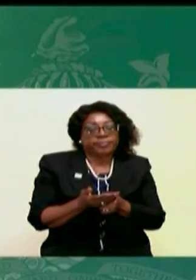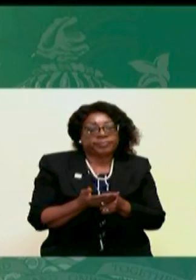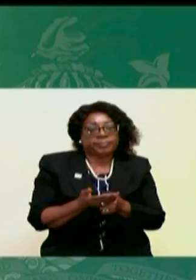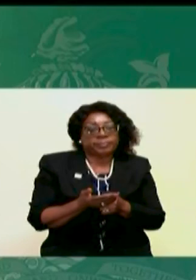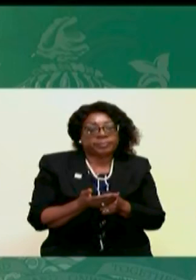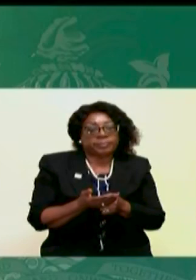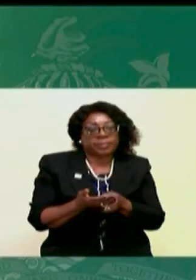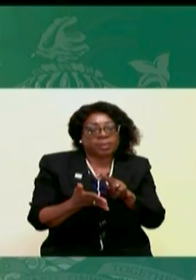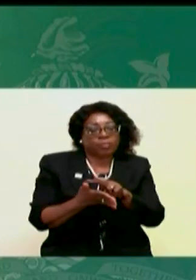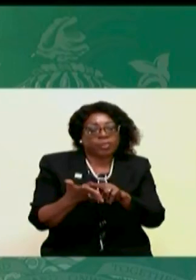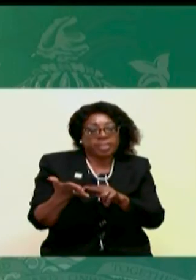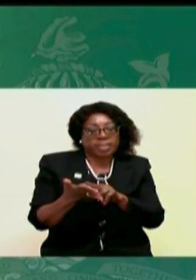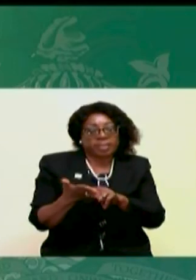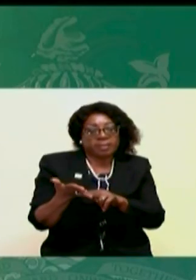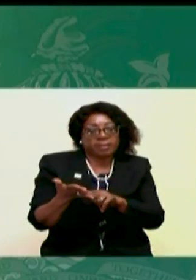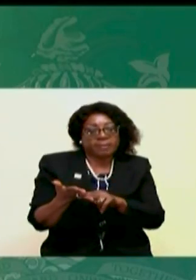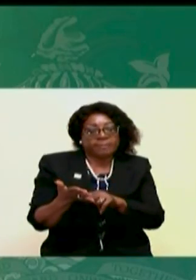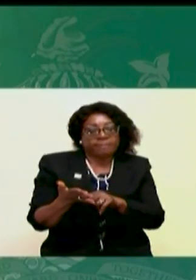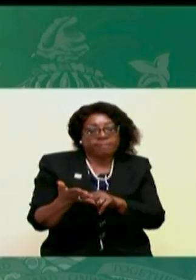I'm reading it for you.